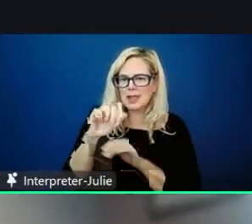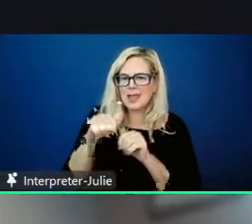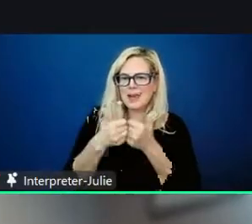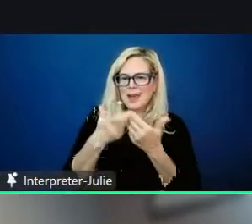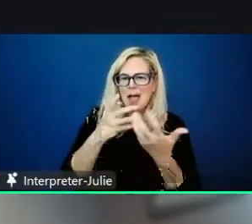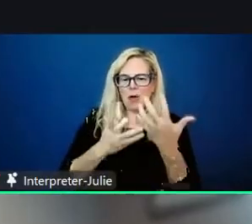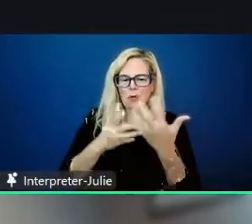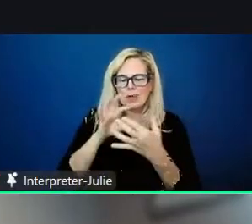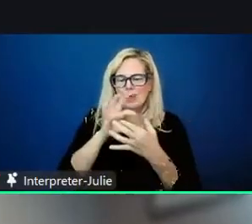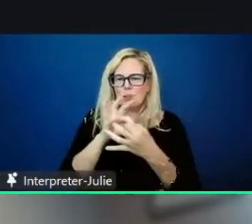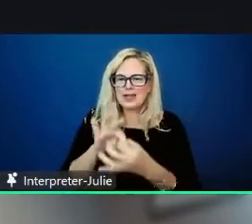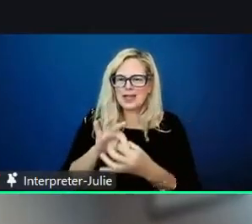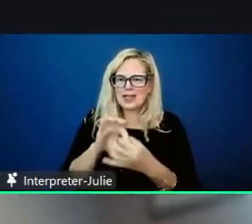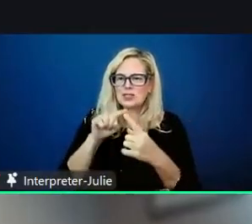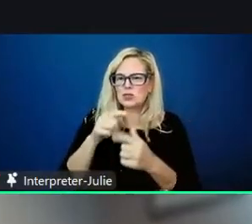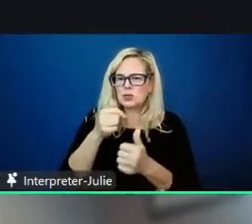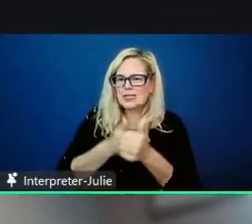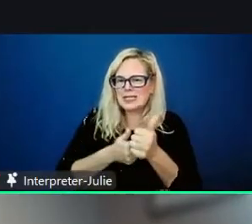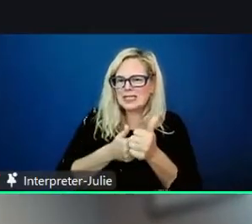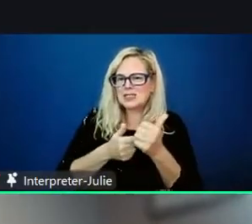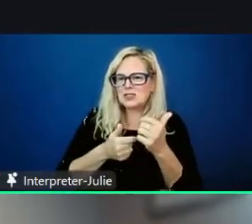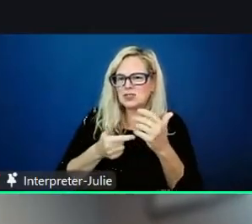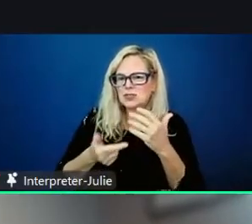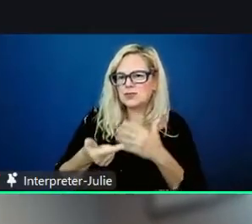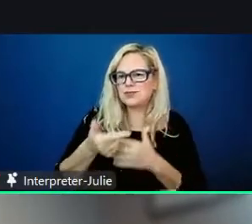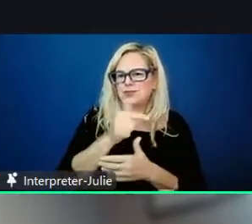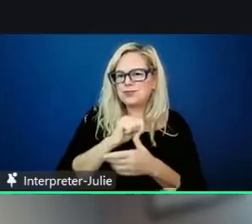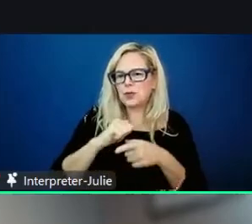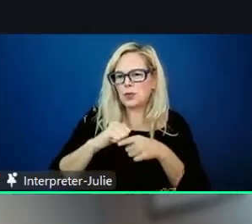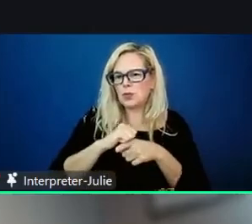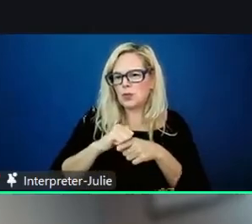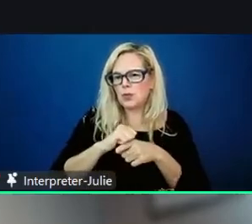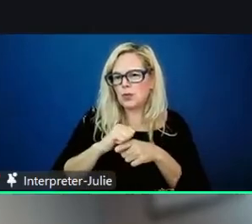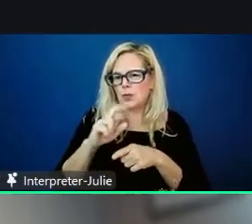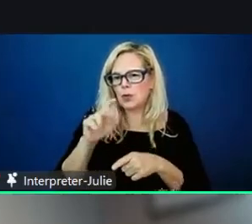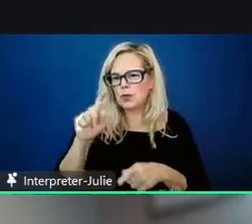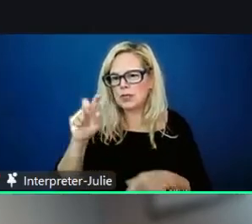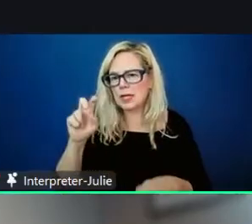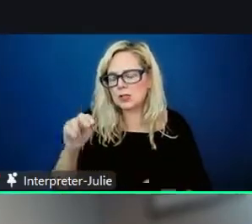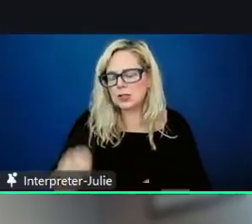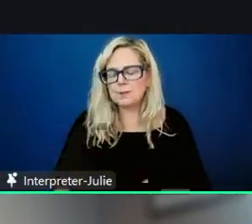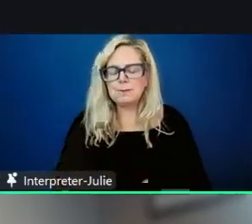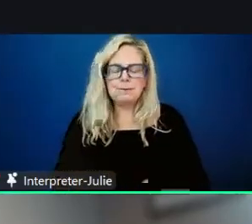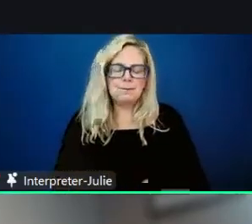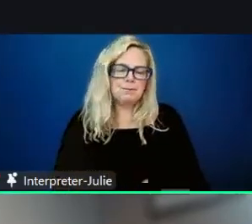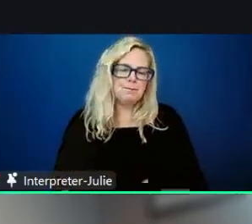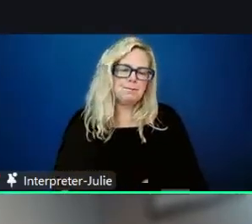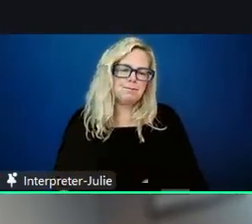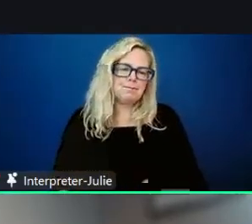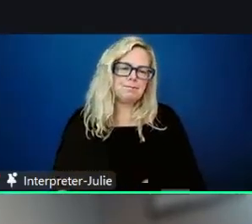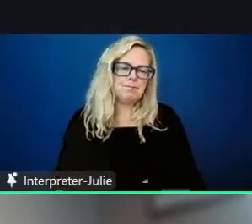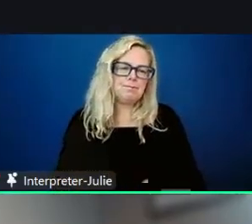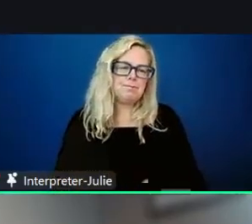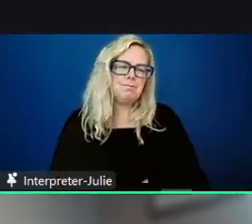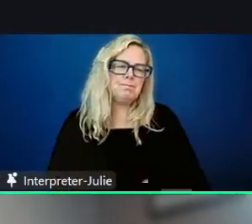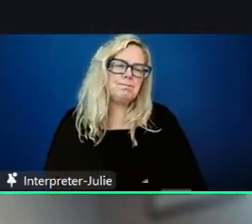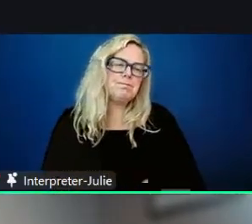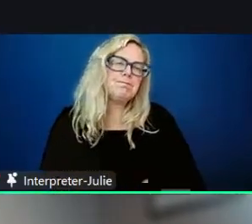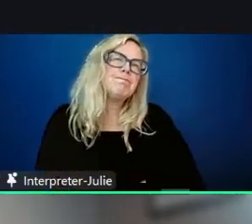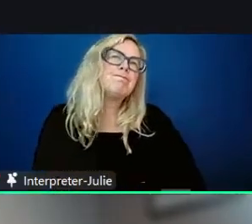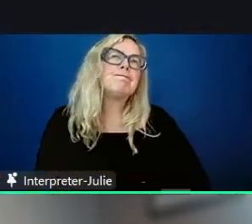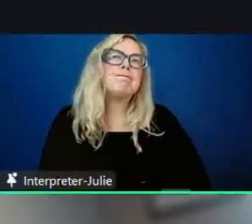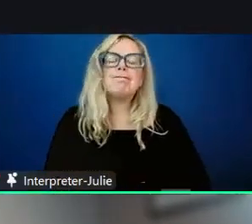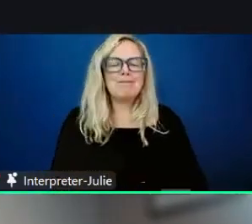in terms of rotations, sometimes it's really just a short blurb is what learners know about the rotation, and it's hard to